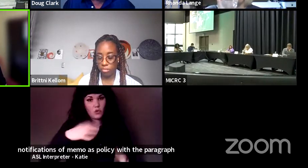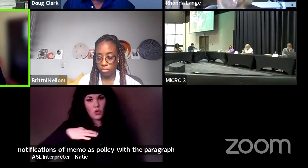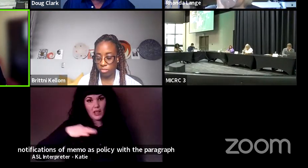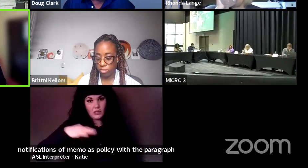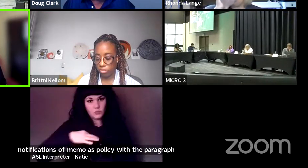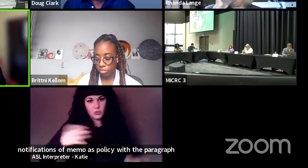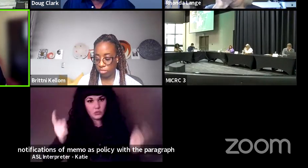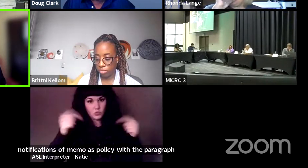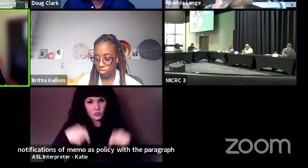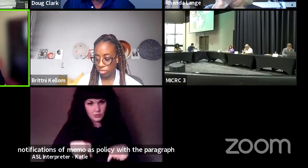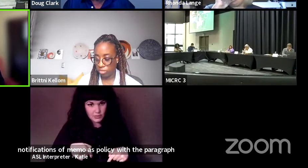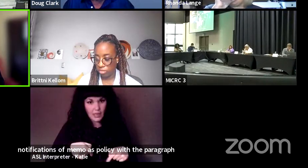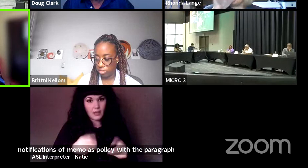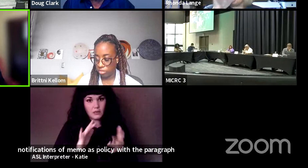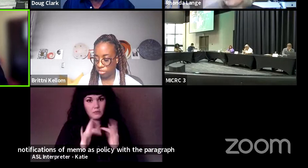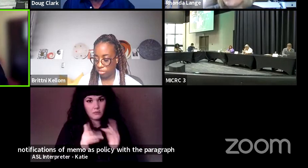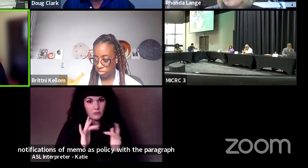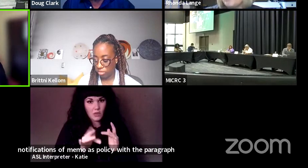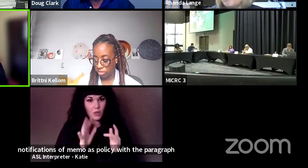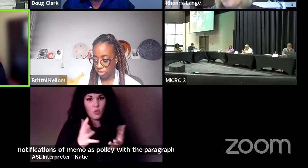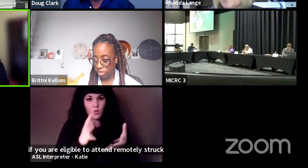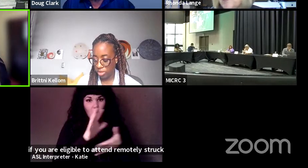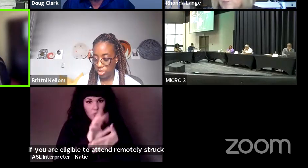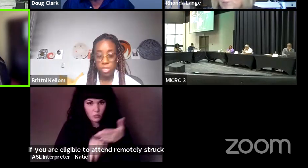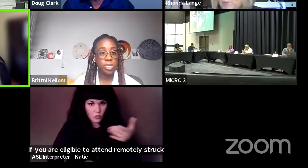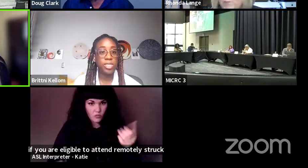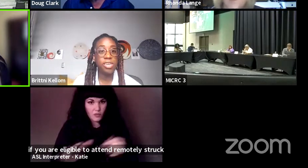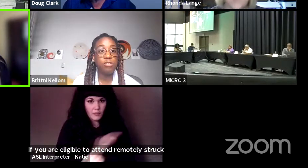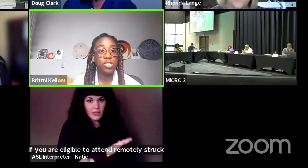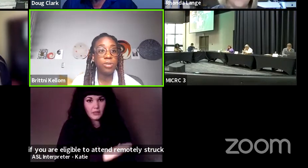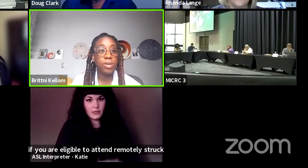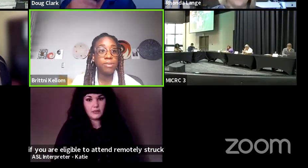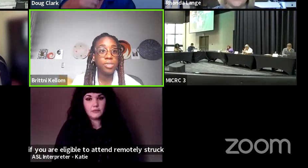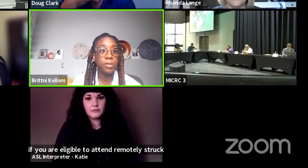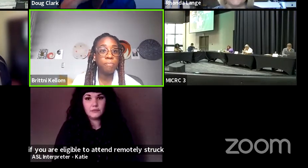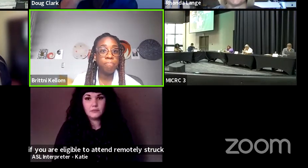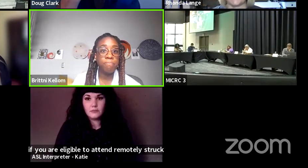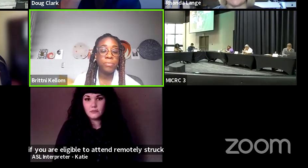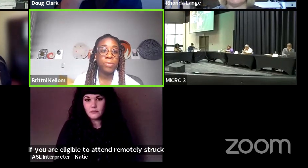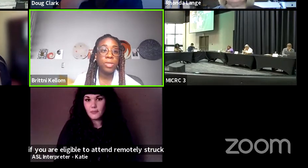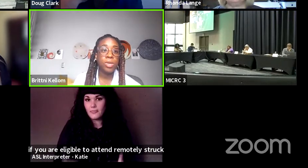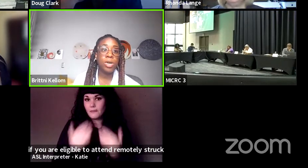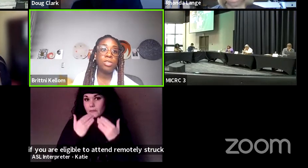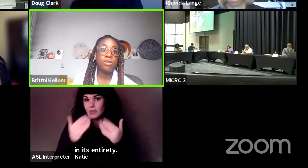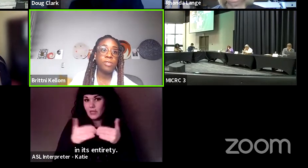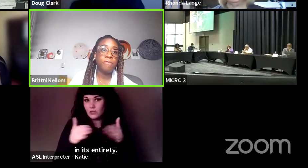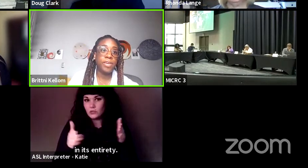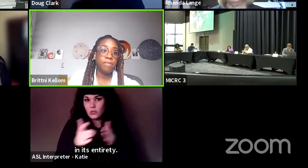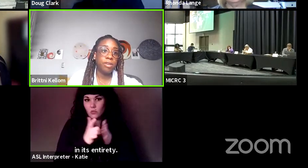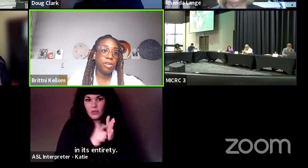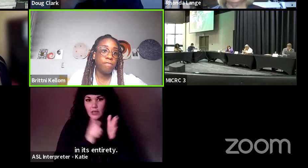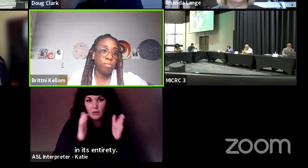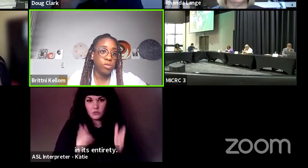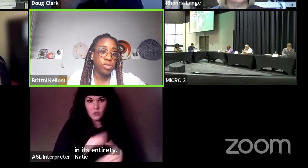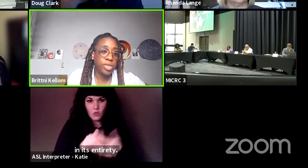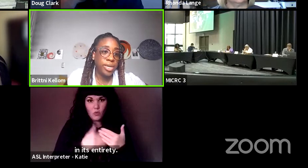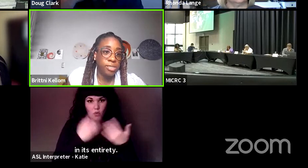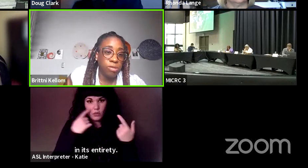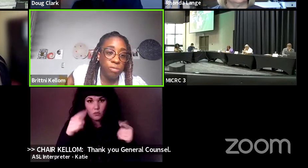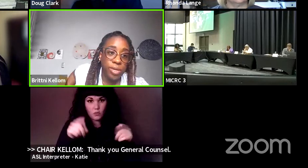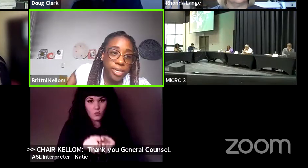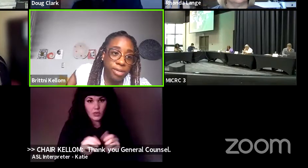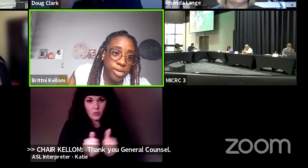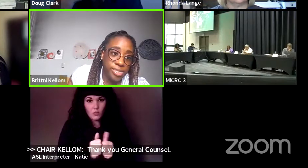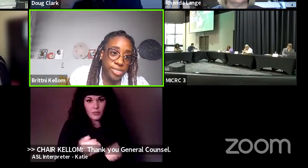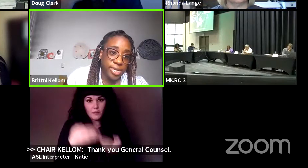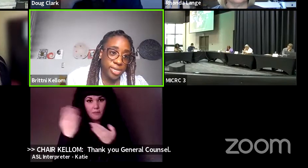remotely, struck in its entirety. Thank you, General Counsel. All those in favor of the motion